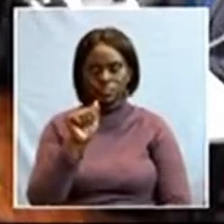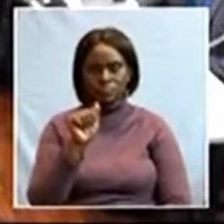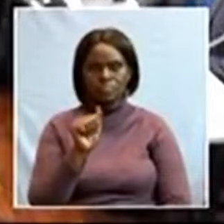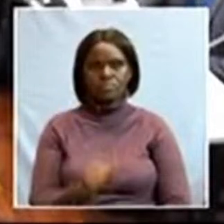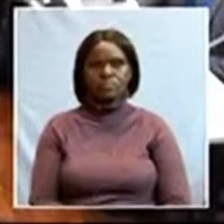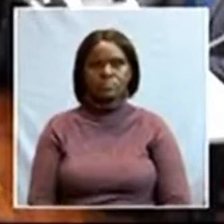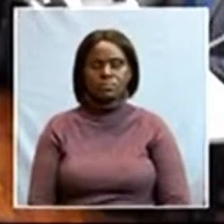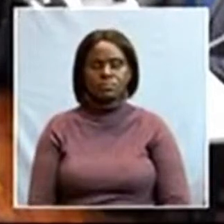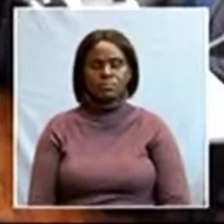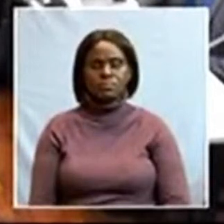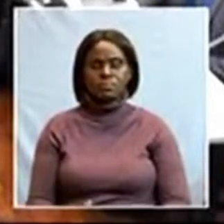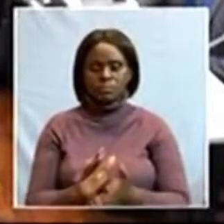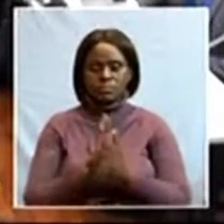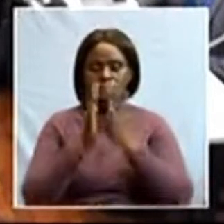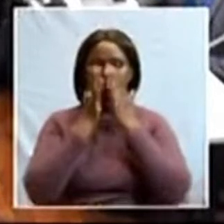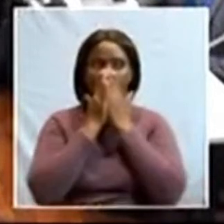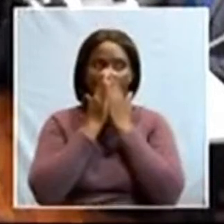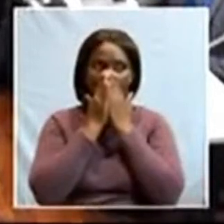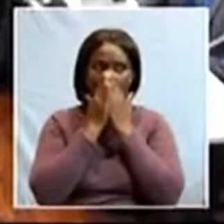On page 5,